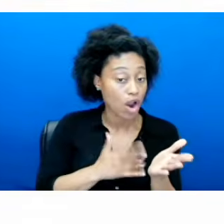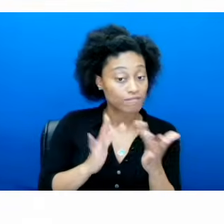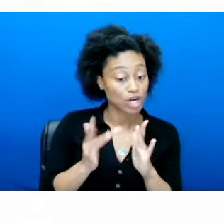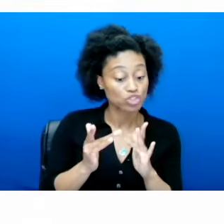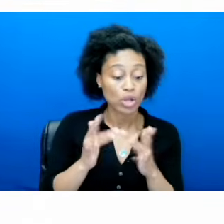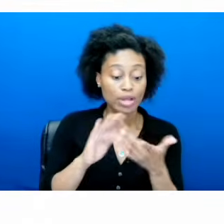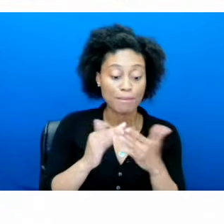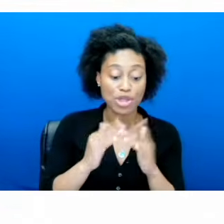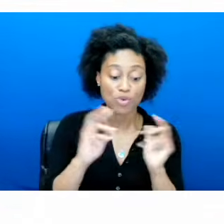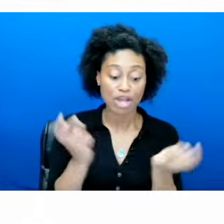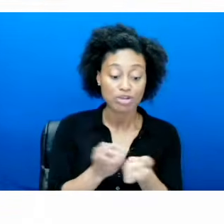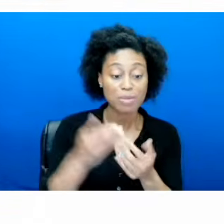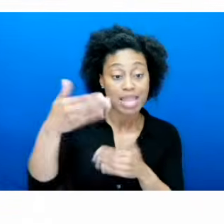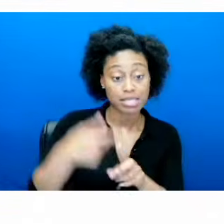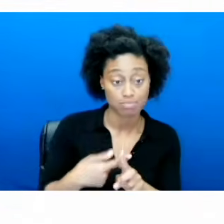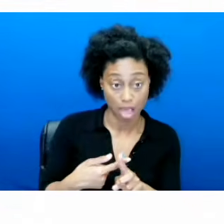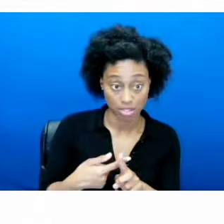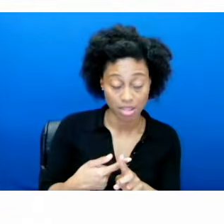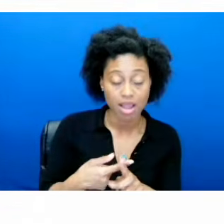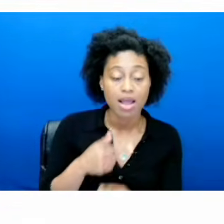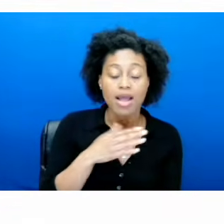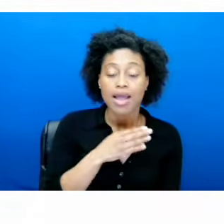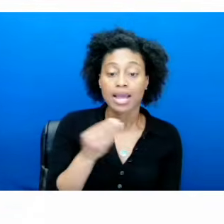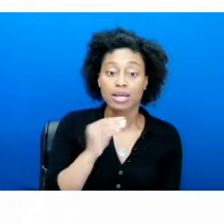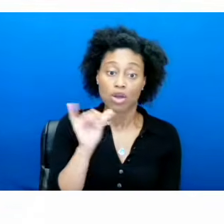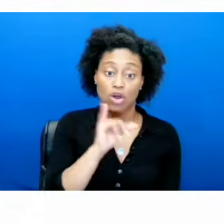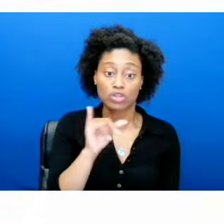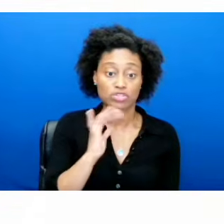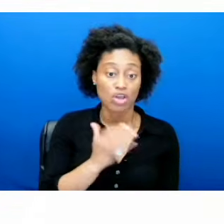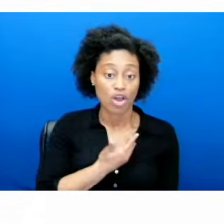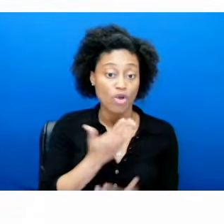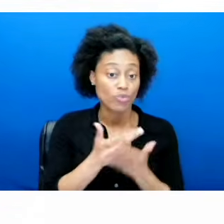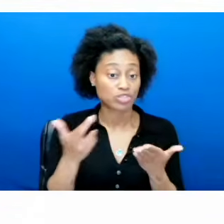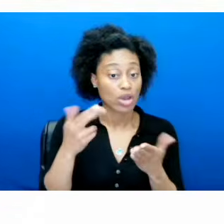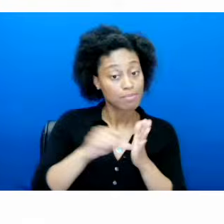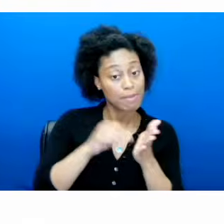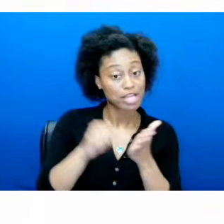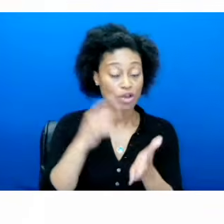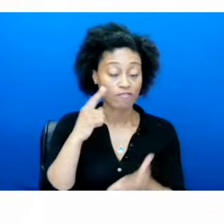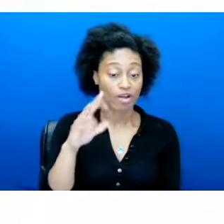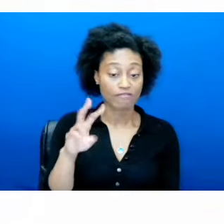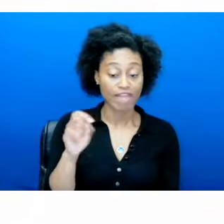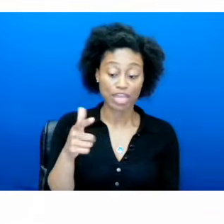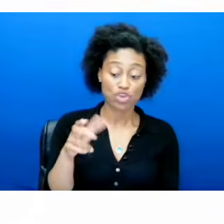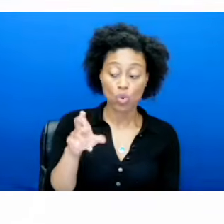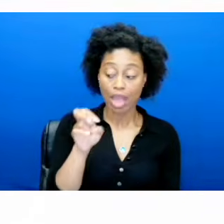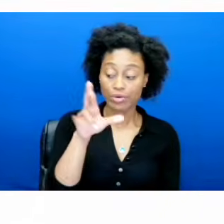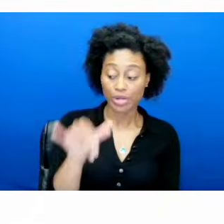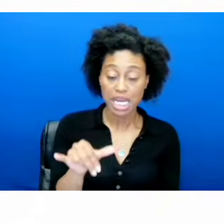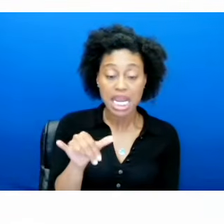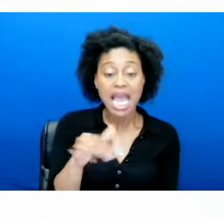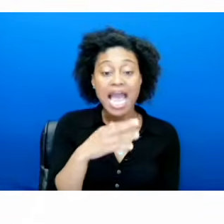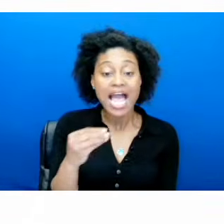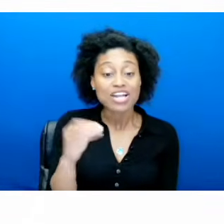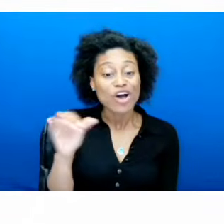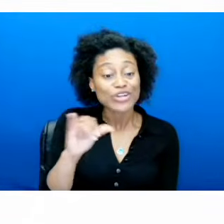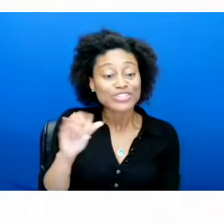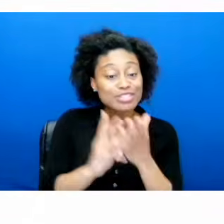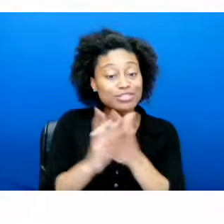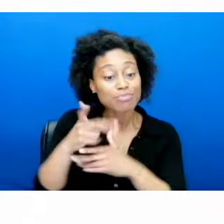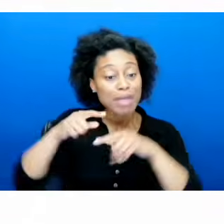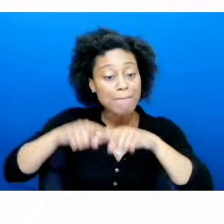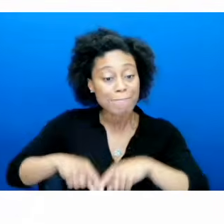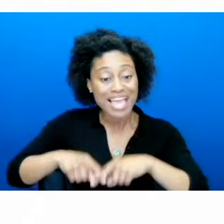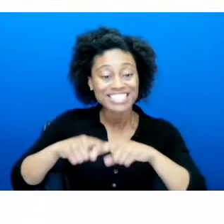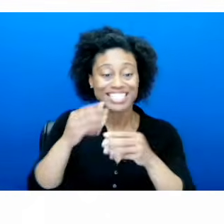month, and our resource pages for Veguary, along with the plant-based eating on a